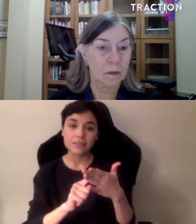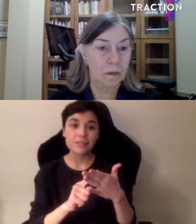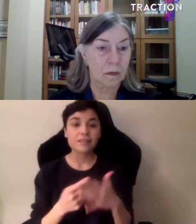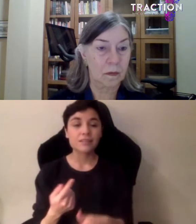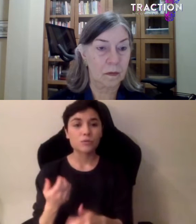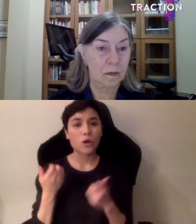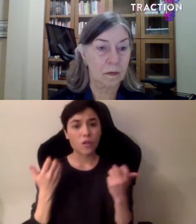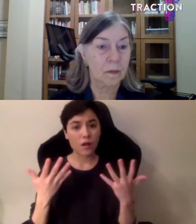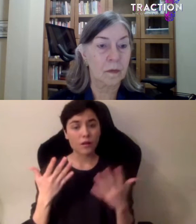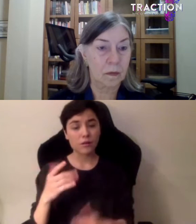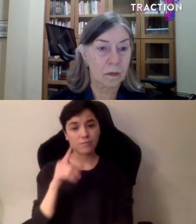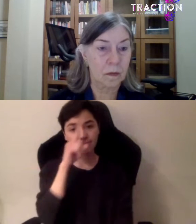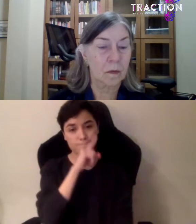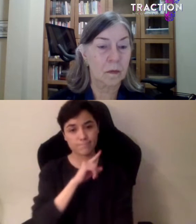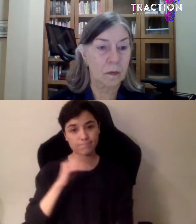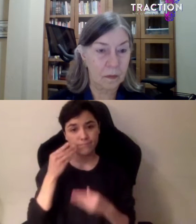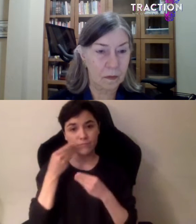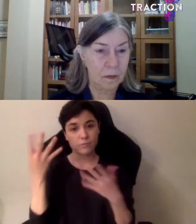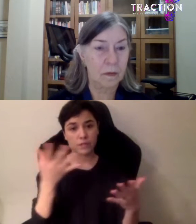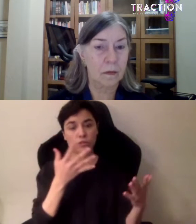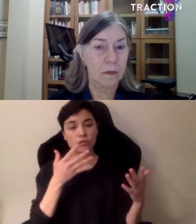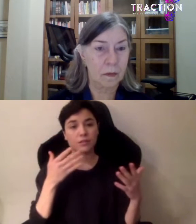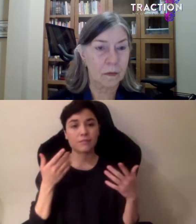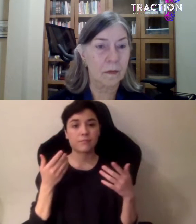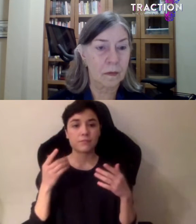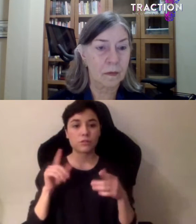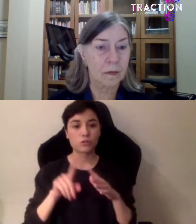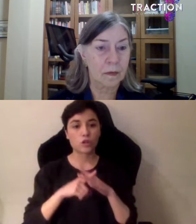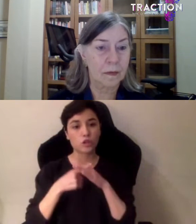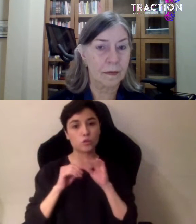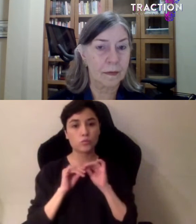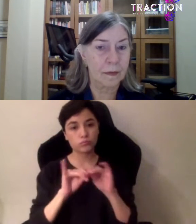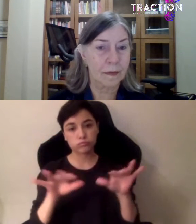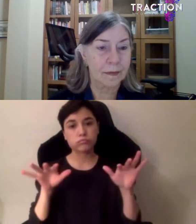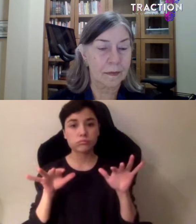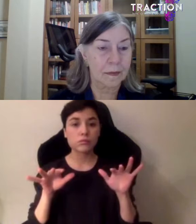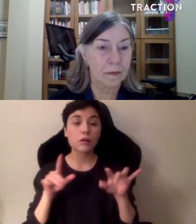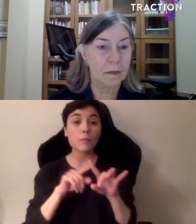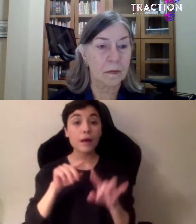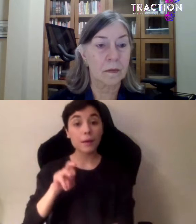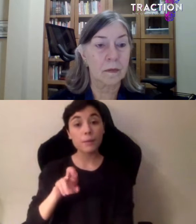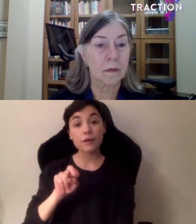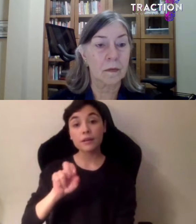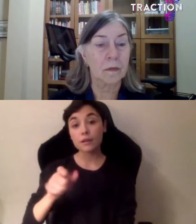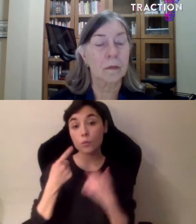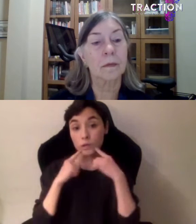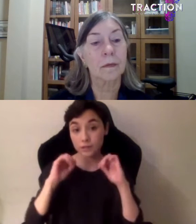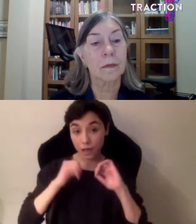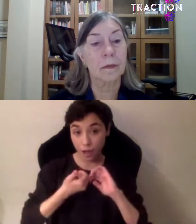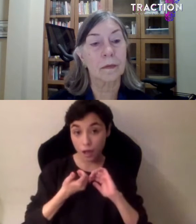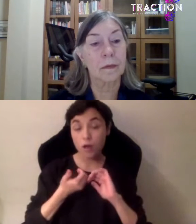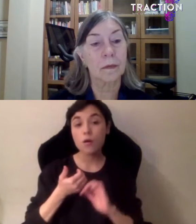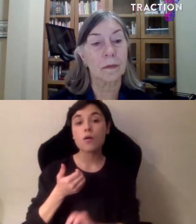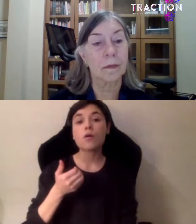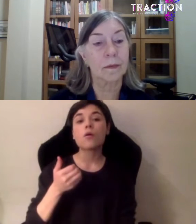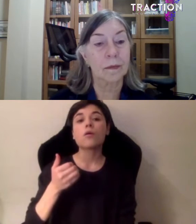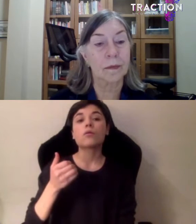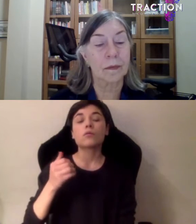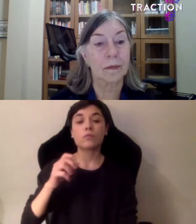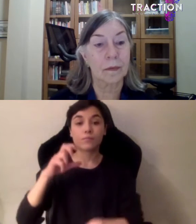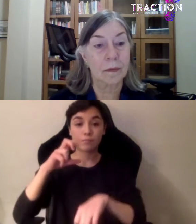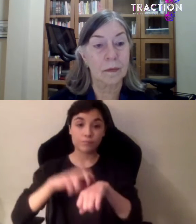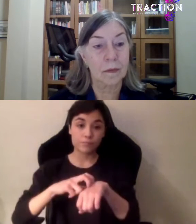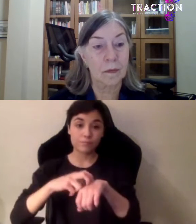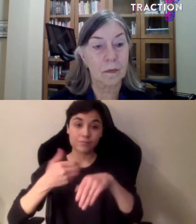around. So these vaccines work, the mRNAs work by going into your RNA, they're a messenger, and they tell your immune